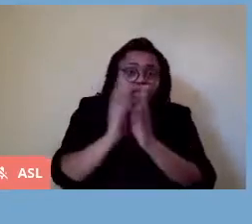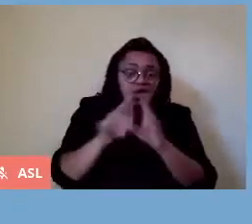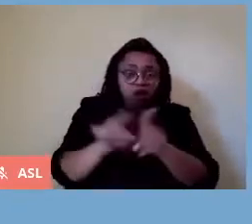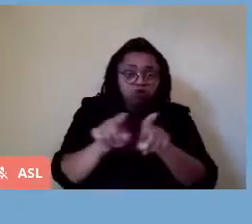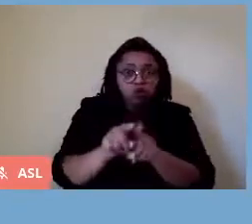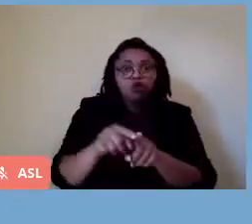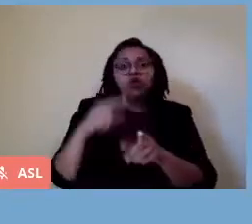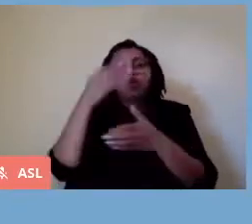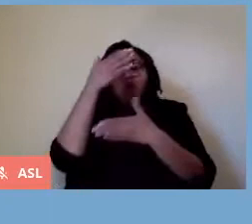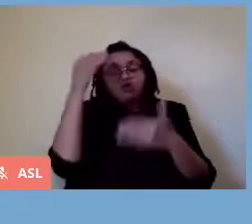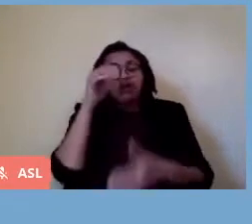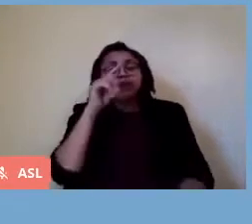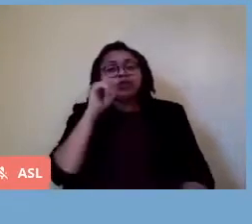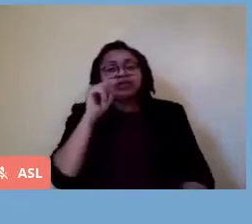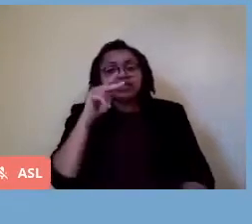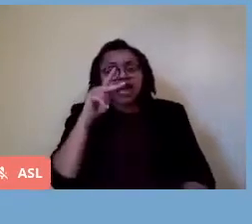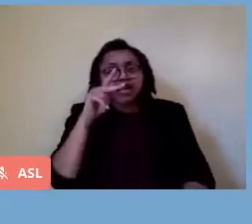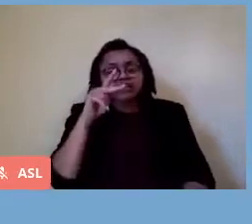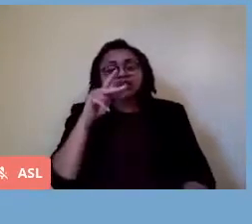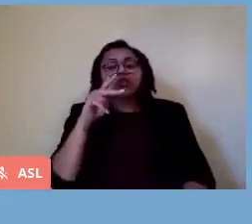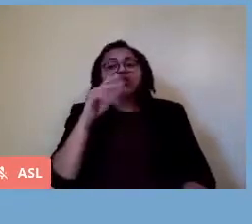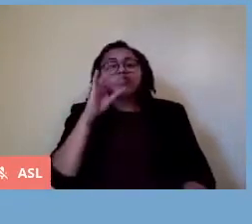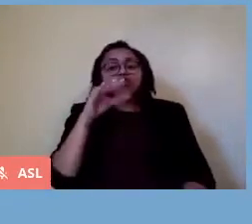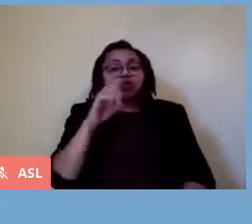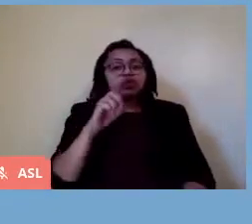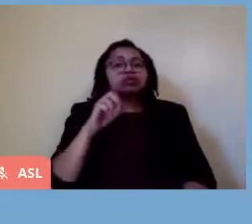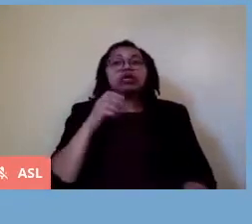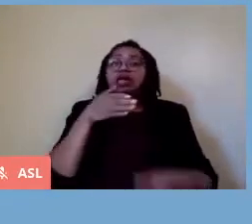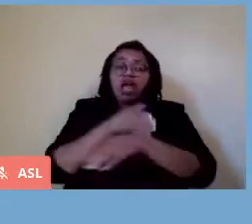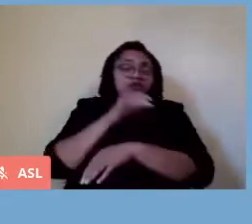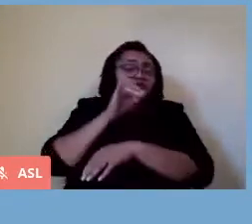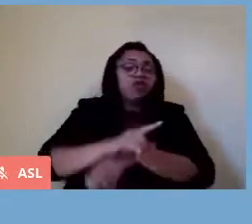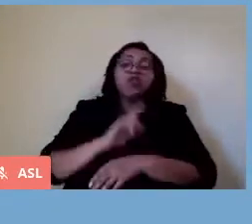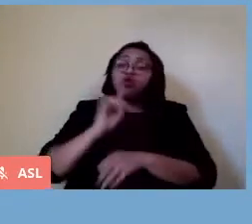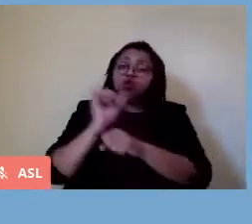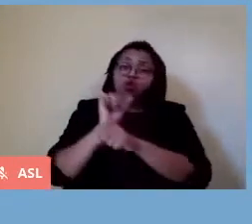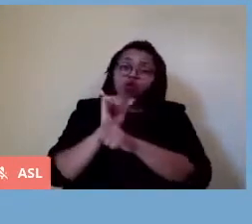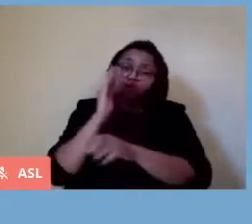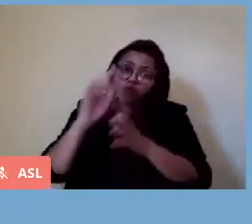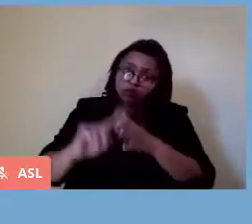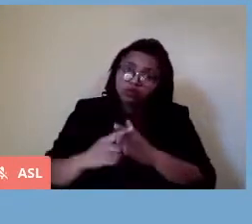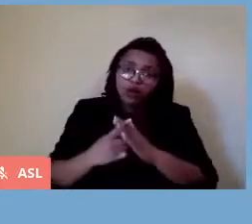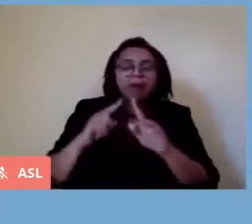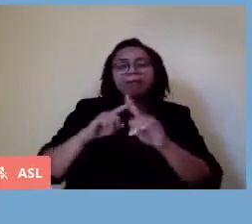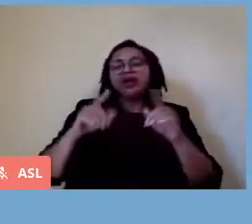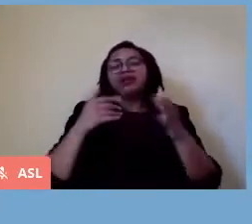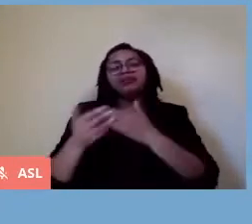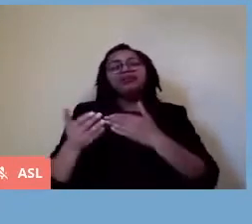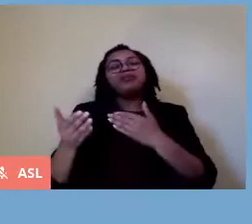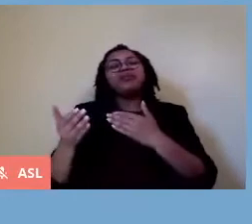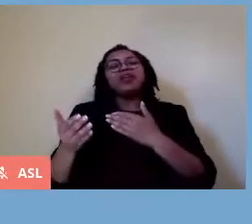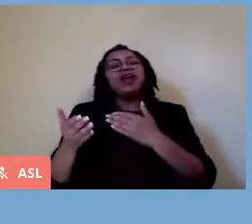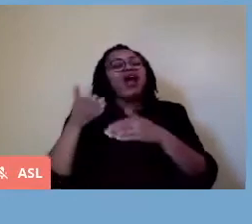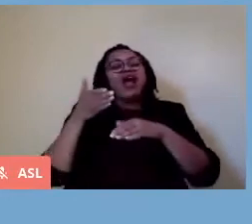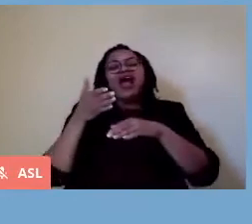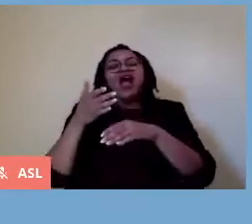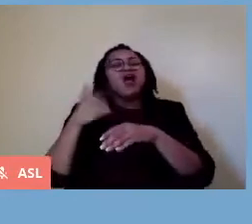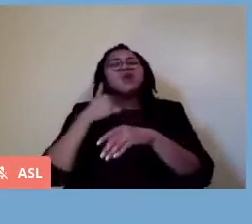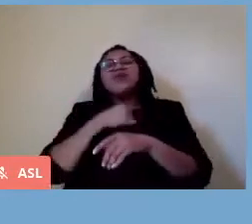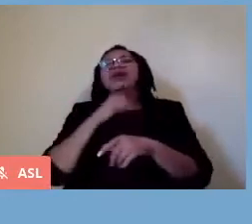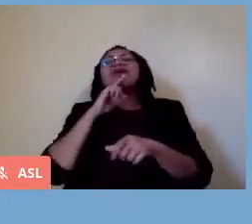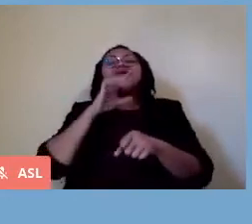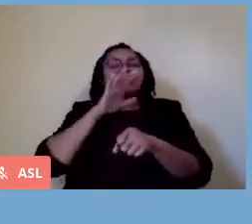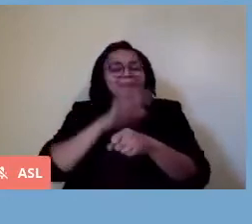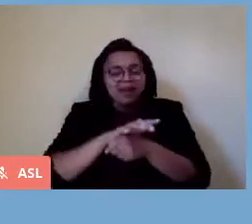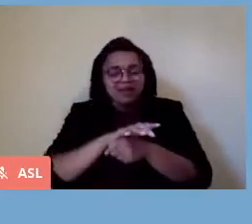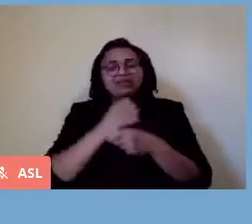And then the real work will begin. But throughout, we have been committed to making sure that